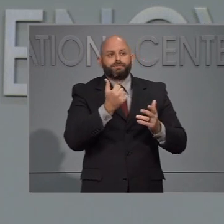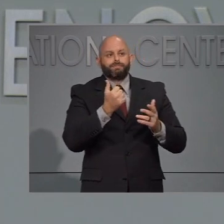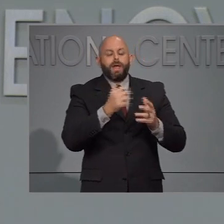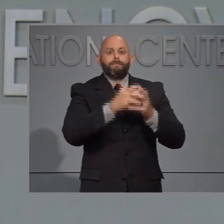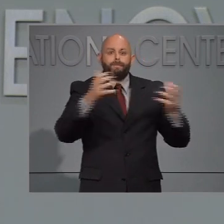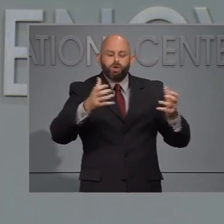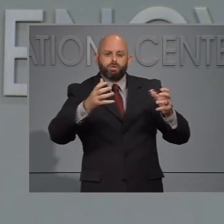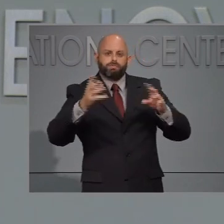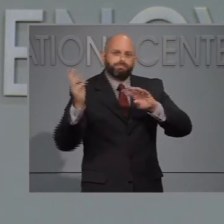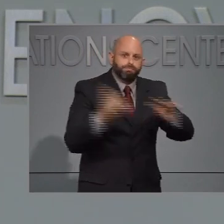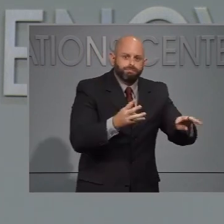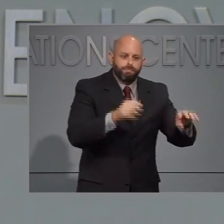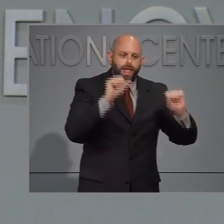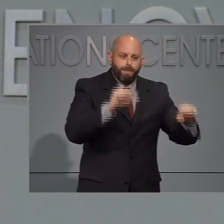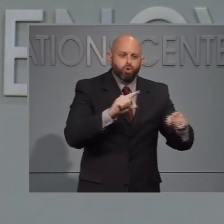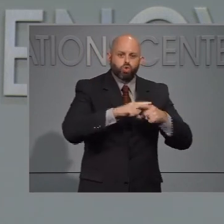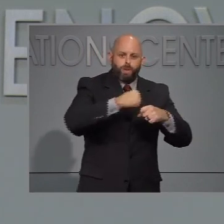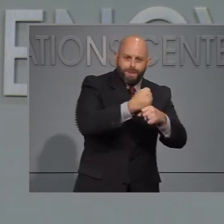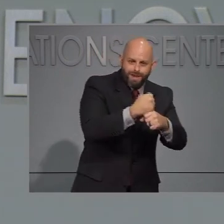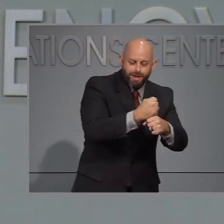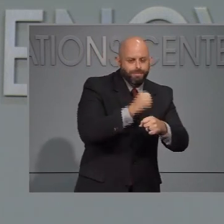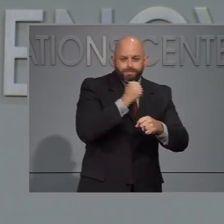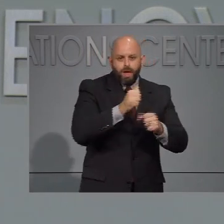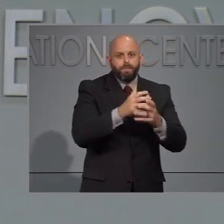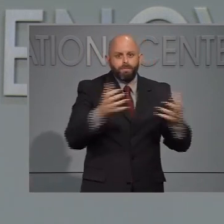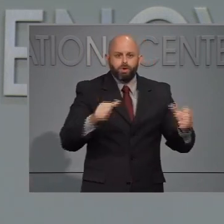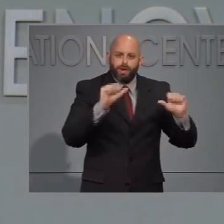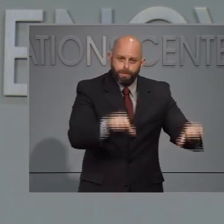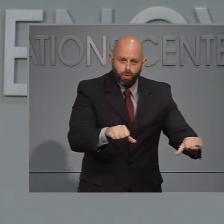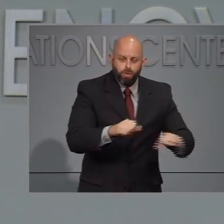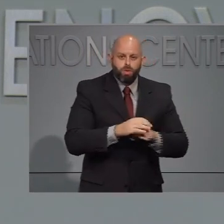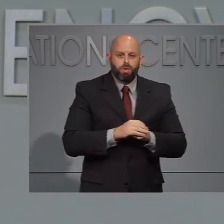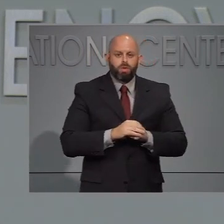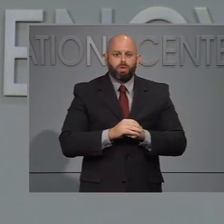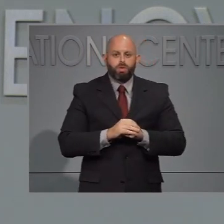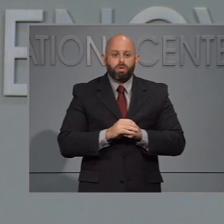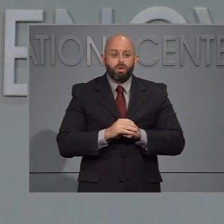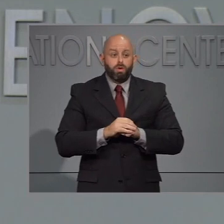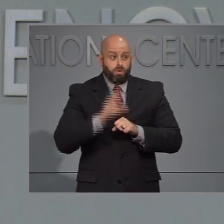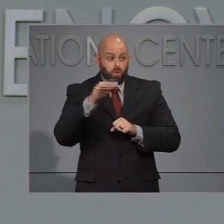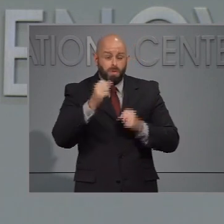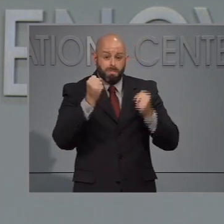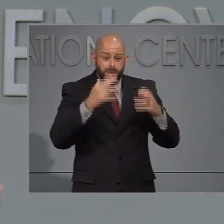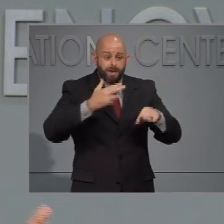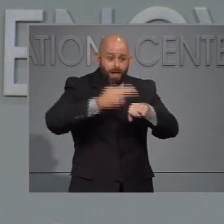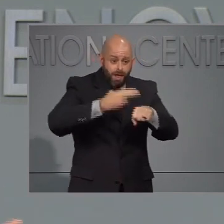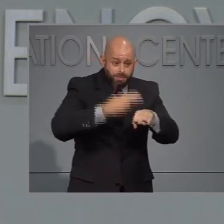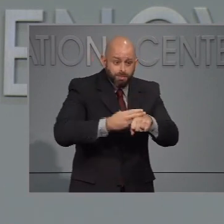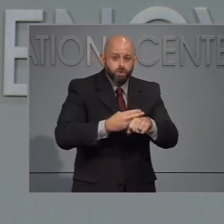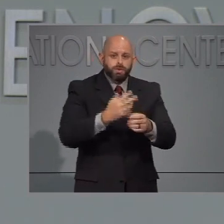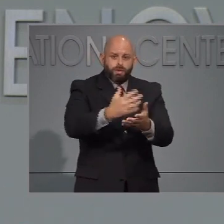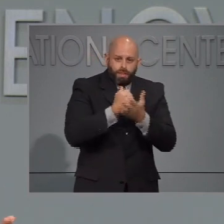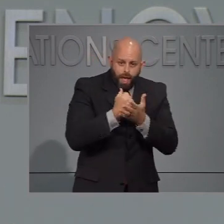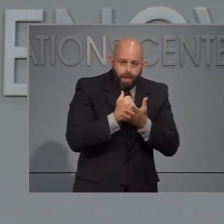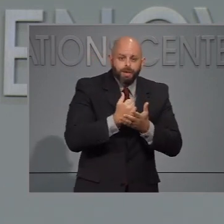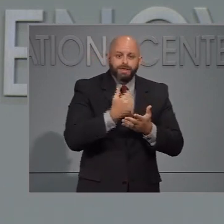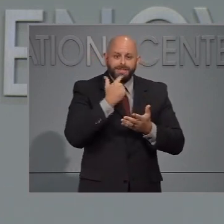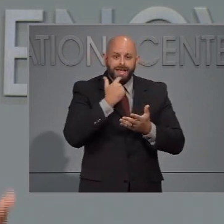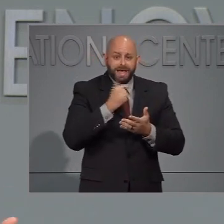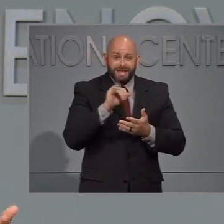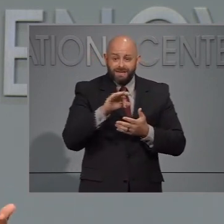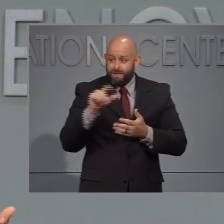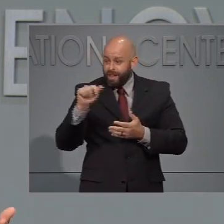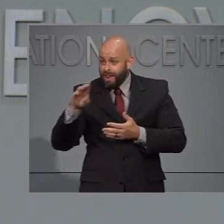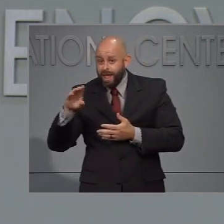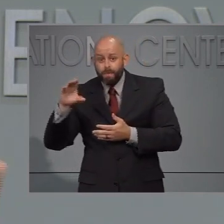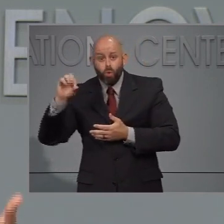facilitating of some matchmaking, if you will, to some of these healthcare entities that are collecting the samples to say, if LabCorp is backed up or Quest is backed